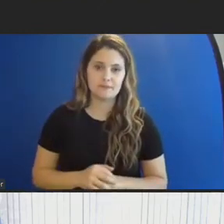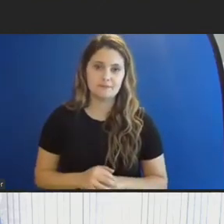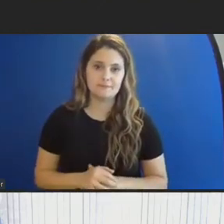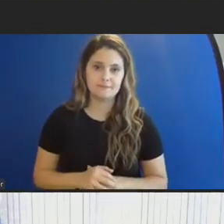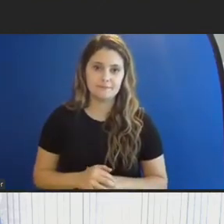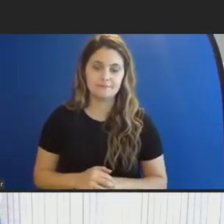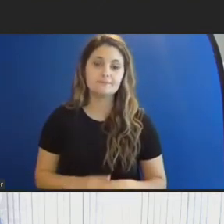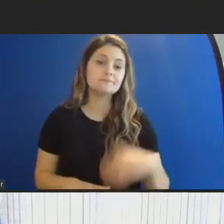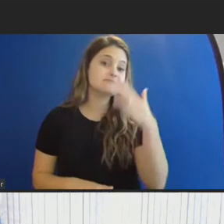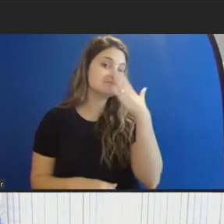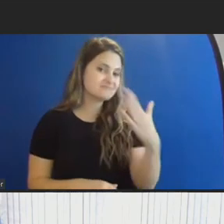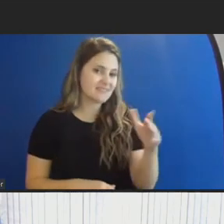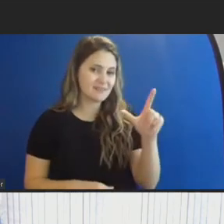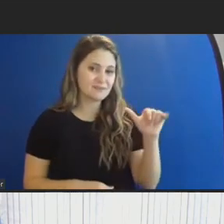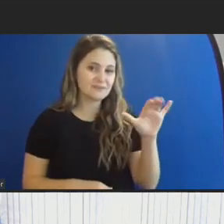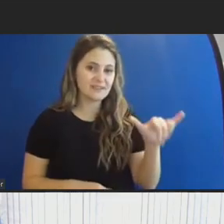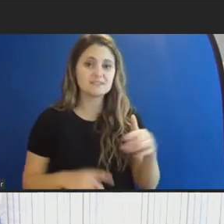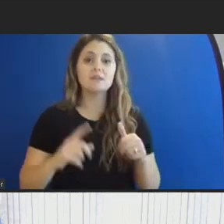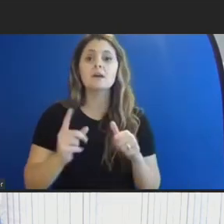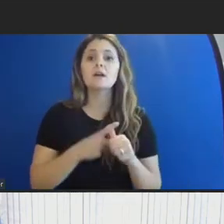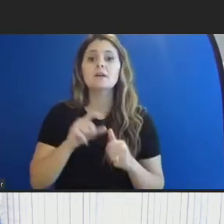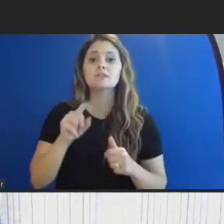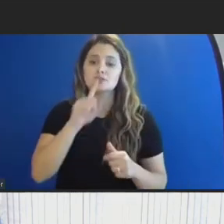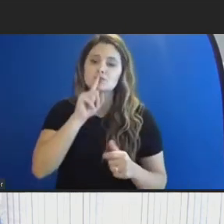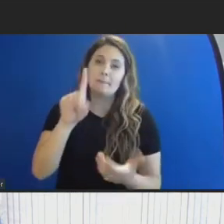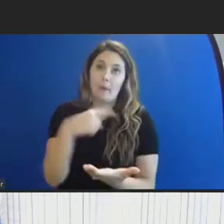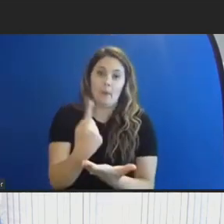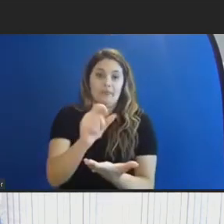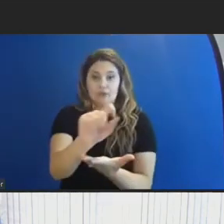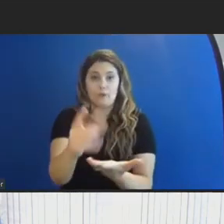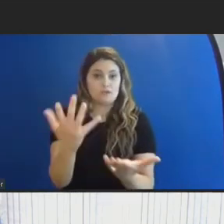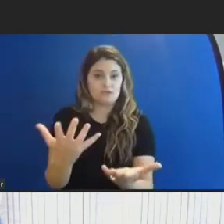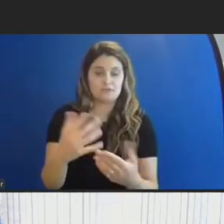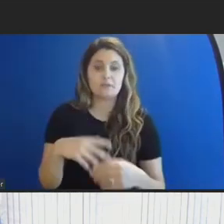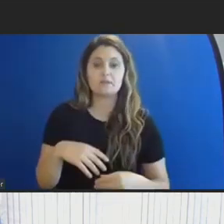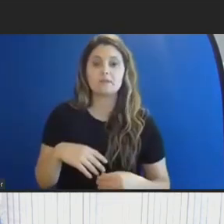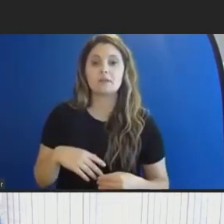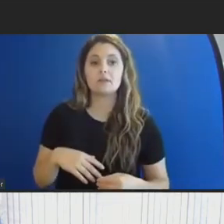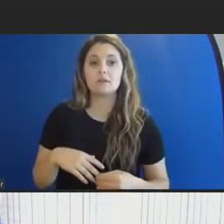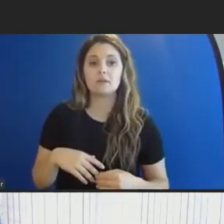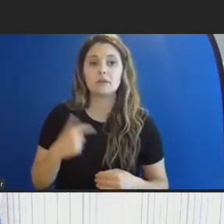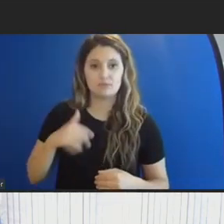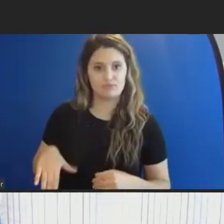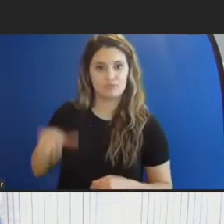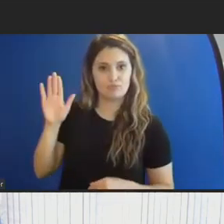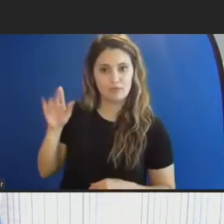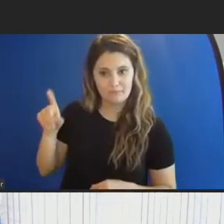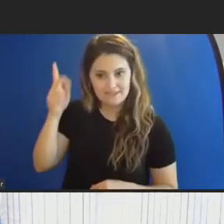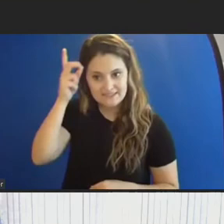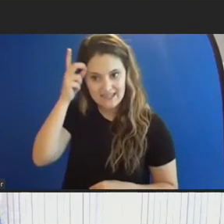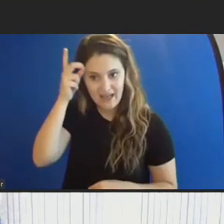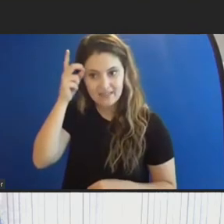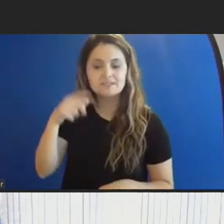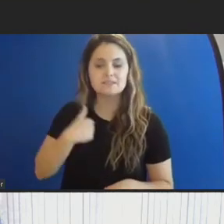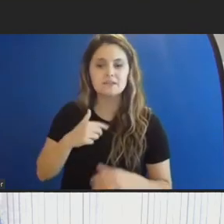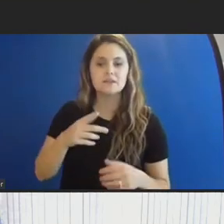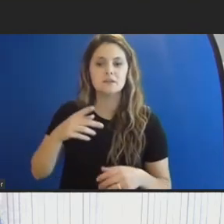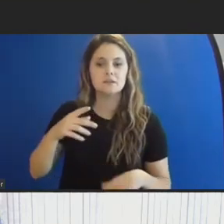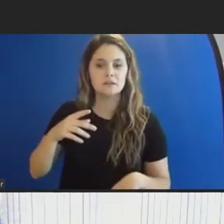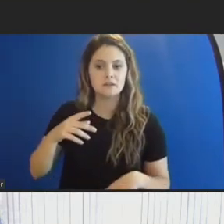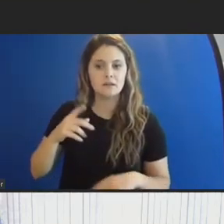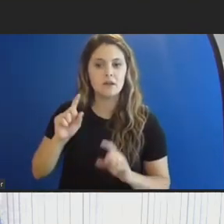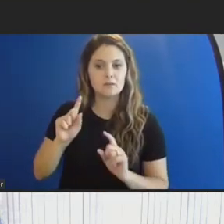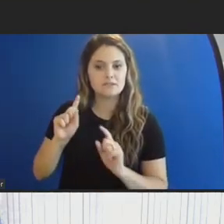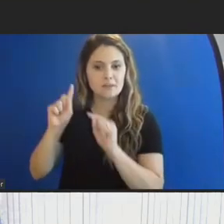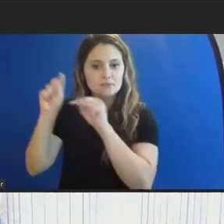Thank you so much, Lacey. My first question, really my only question, is this. I grew up in Dallas. I had the privilege of going to the state fair. So